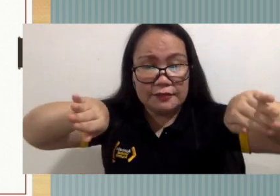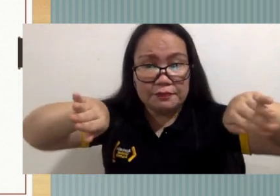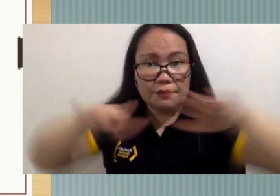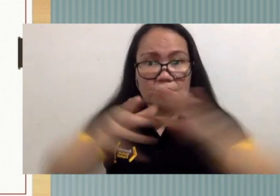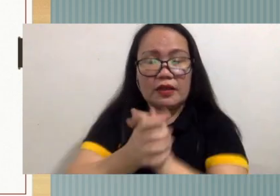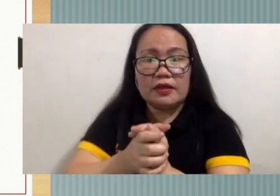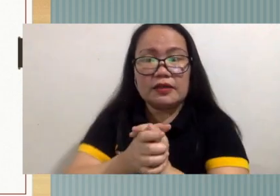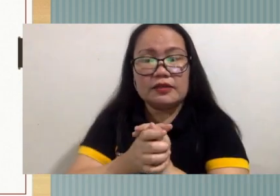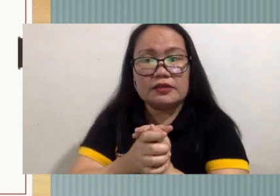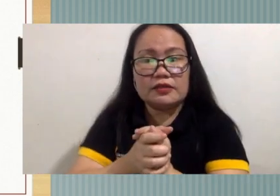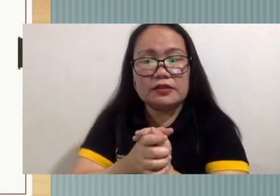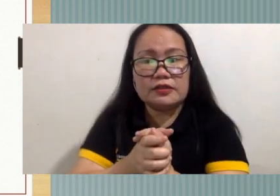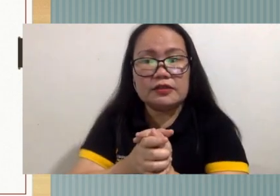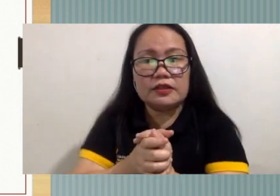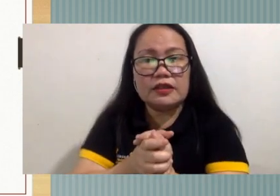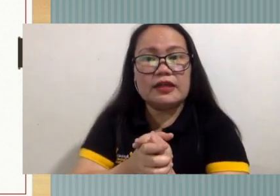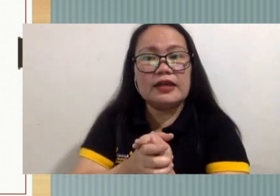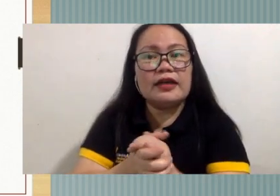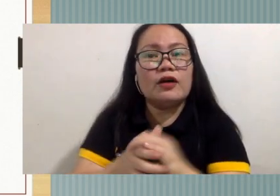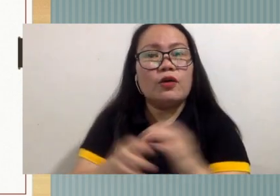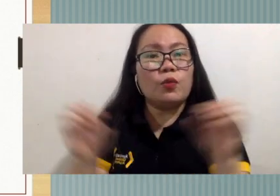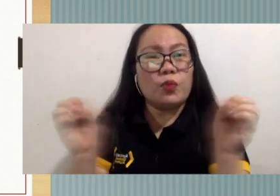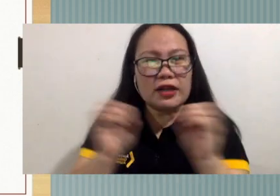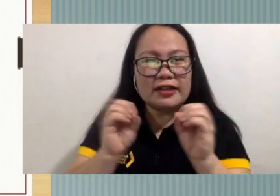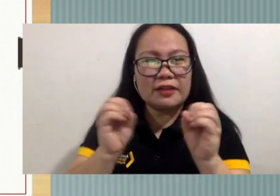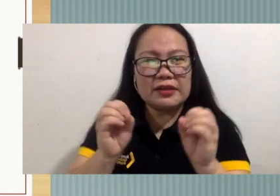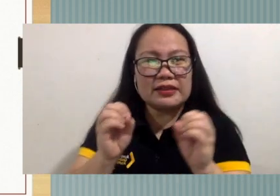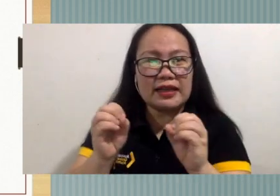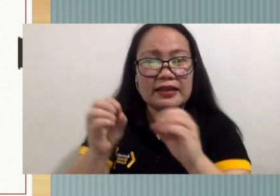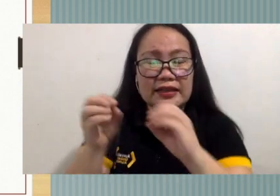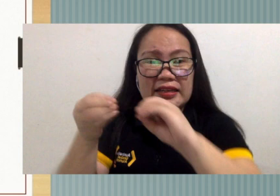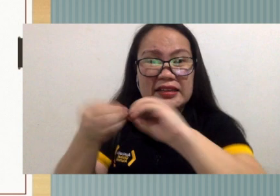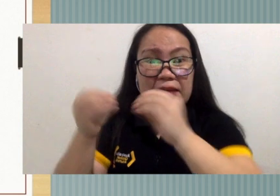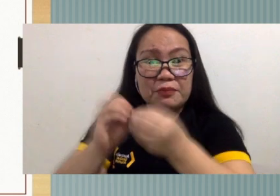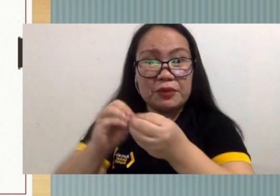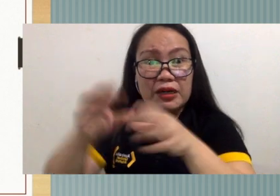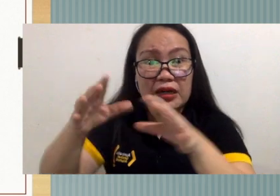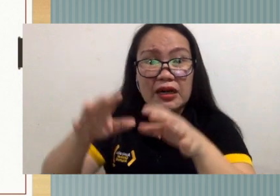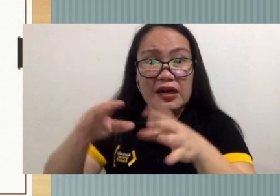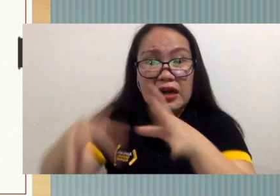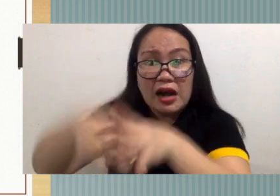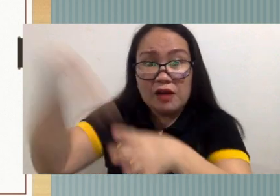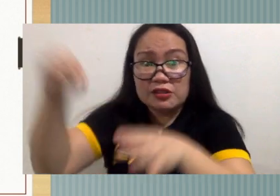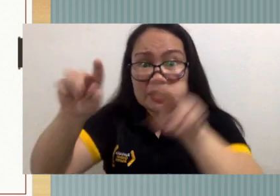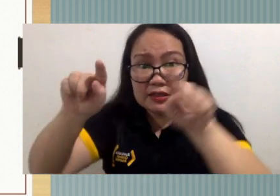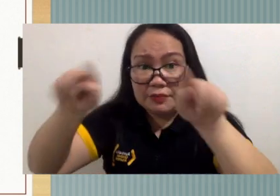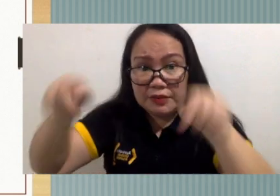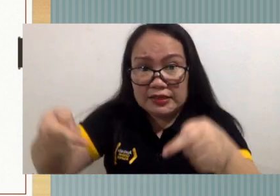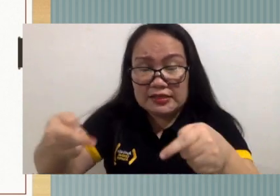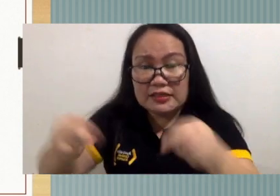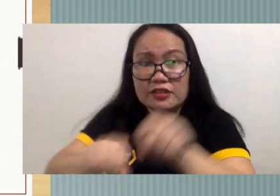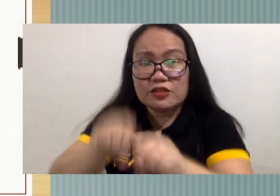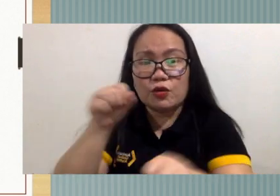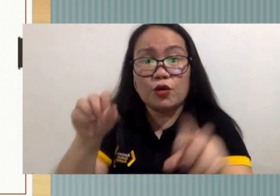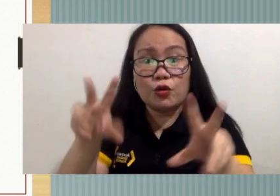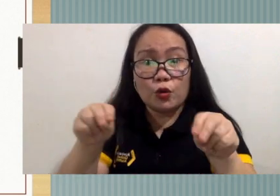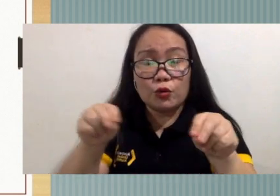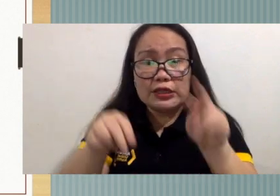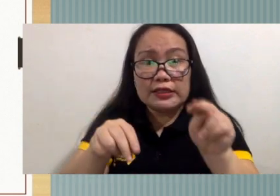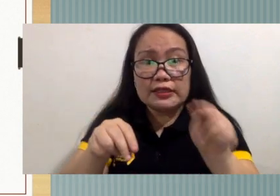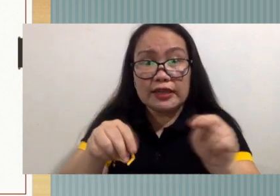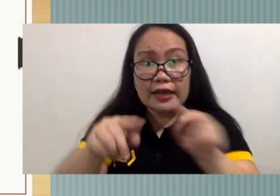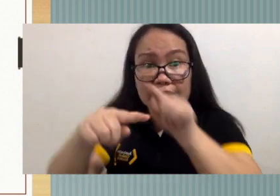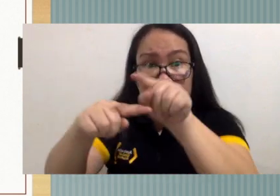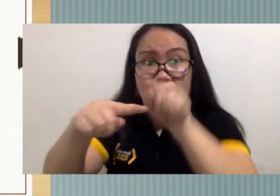ibig sabihin, hindi na natin kailangang i-divide. So, ayan na siya. So, we will now have square root of 2x